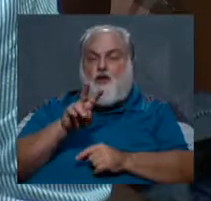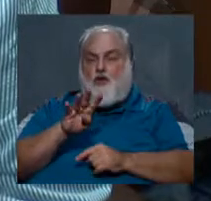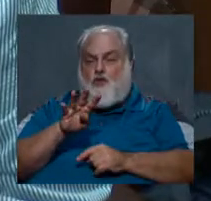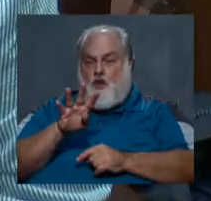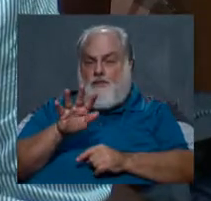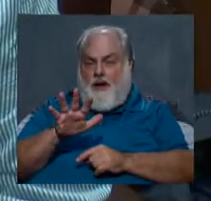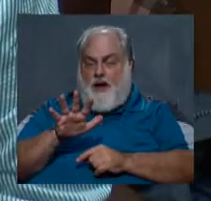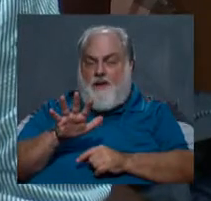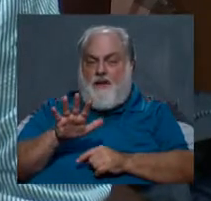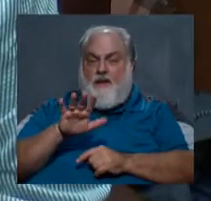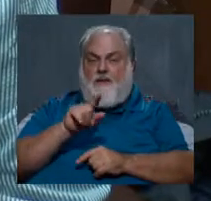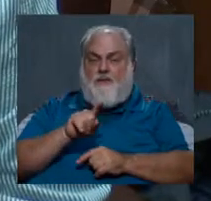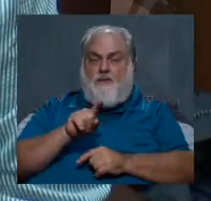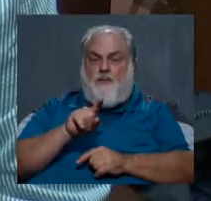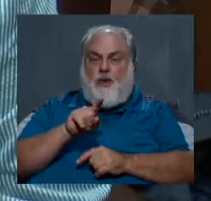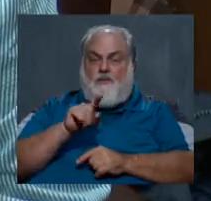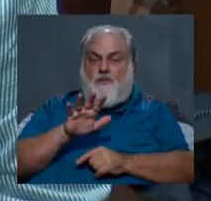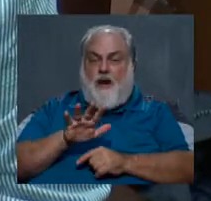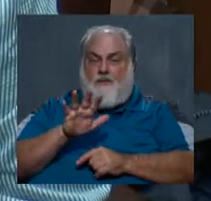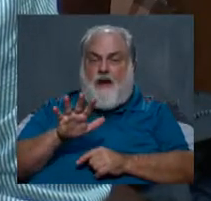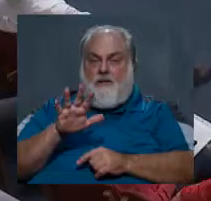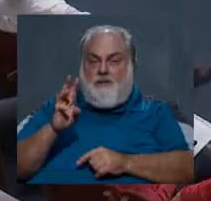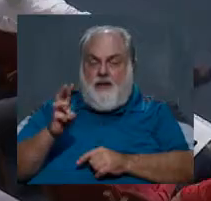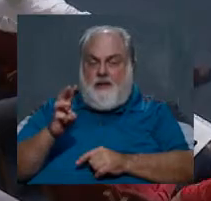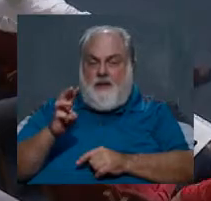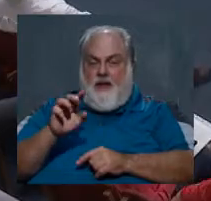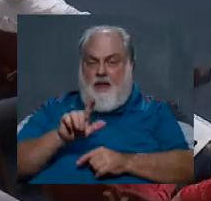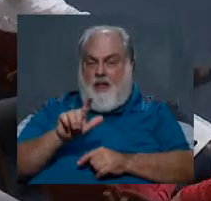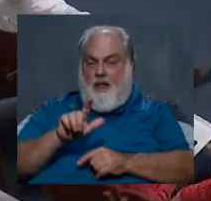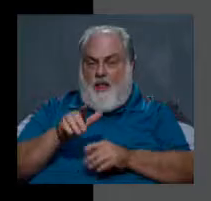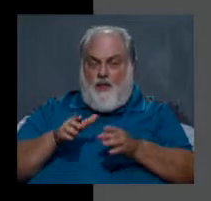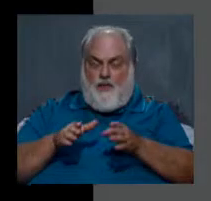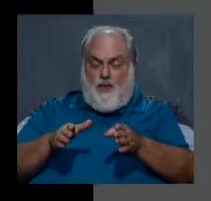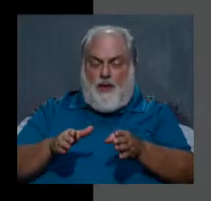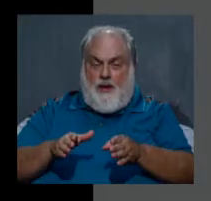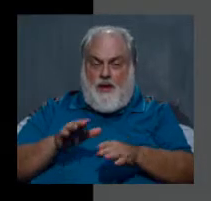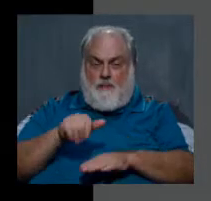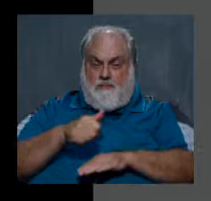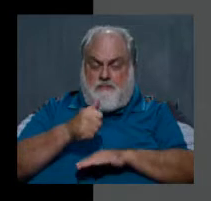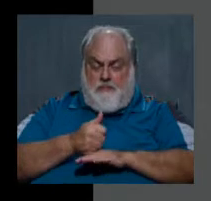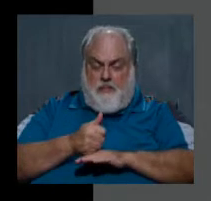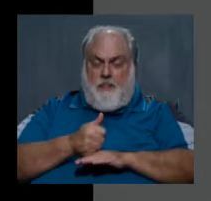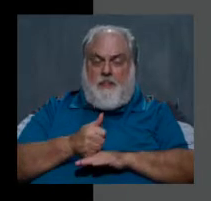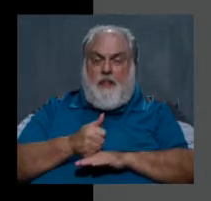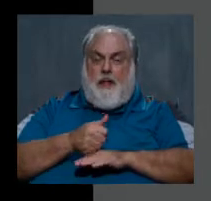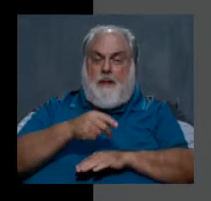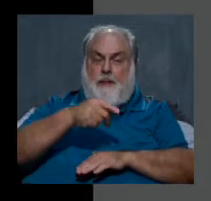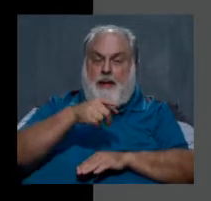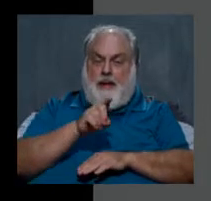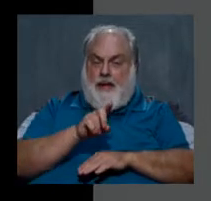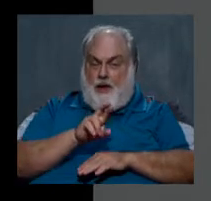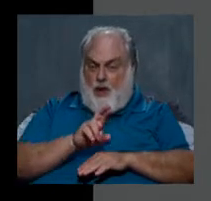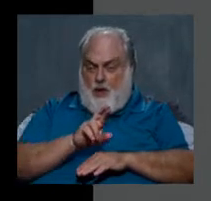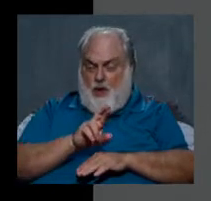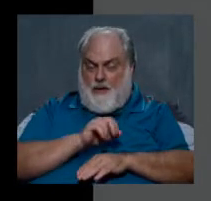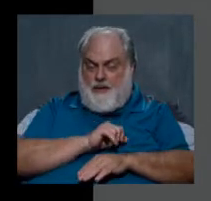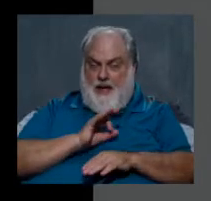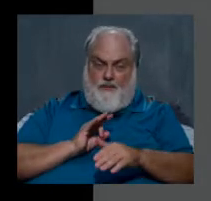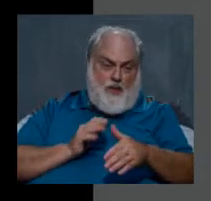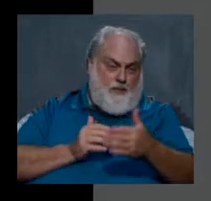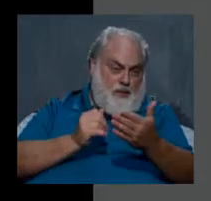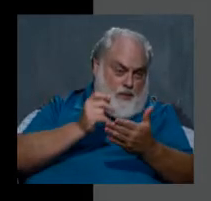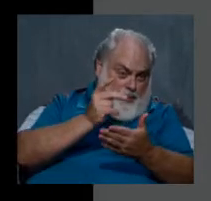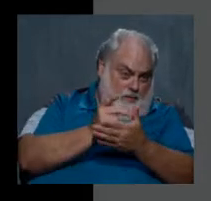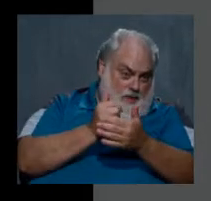Z-9245, 5615 L Street, short form PDR, located at 5615 L Street. Staff recommends approval of the